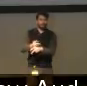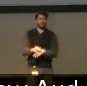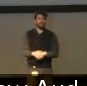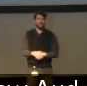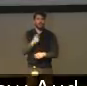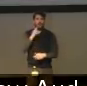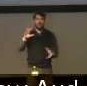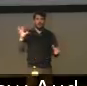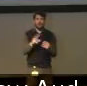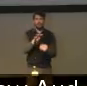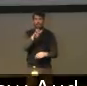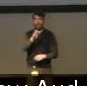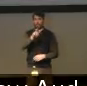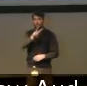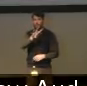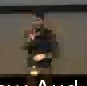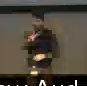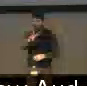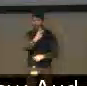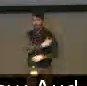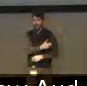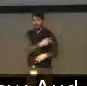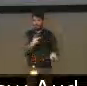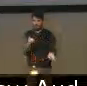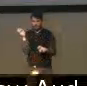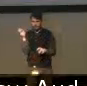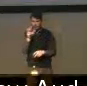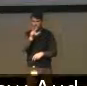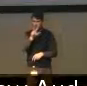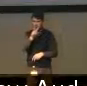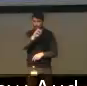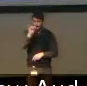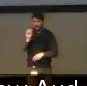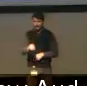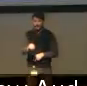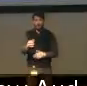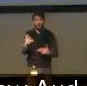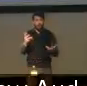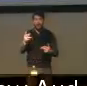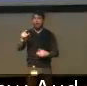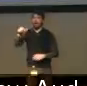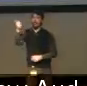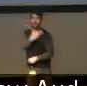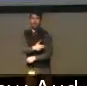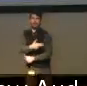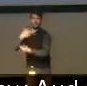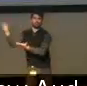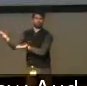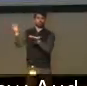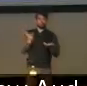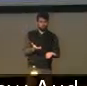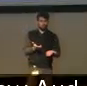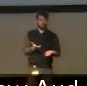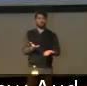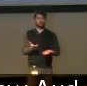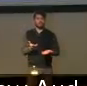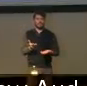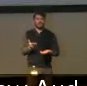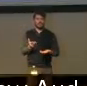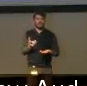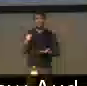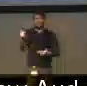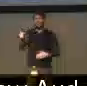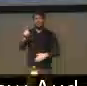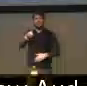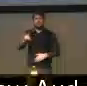424 hospitalizations, 32% of which were transfers from other institutions, mainly from our peers in the